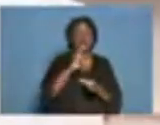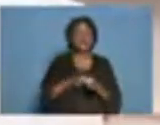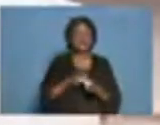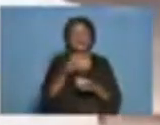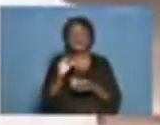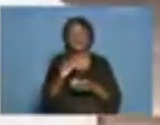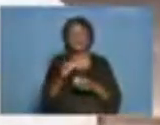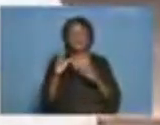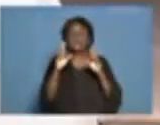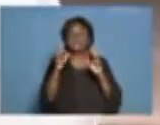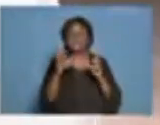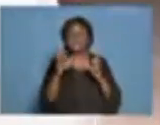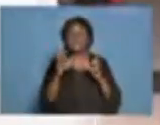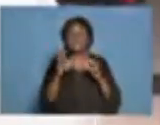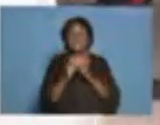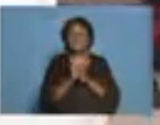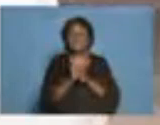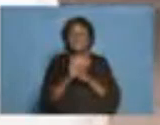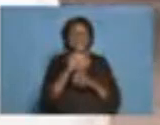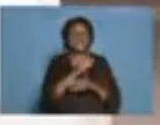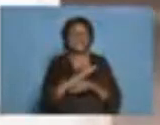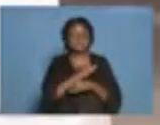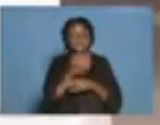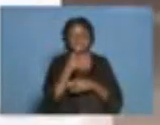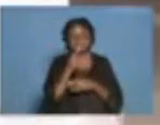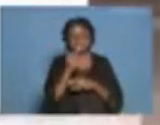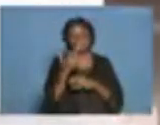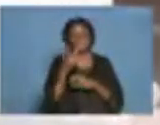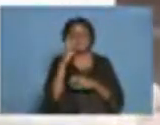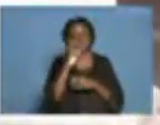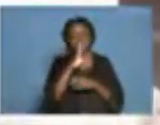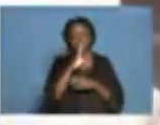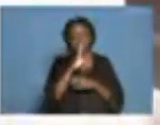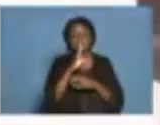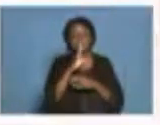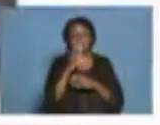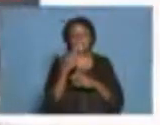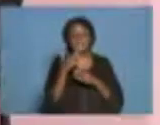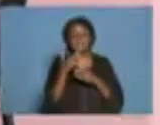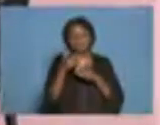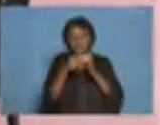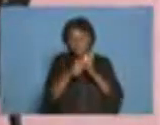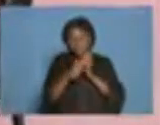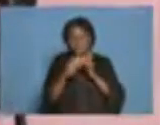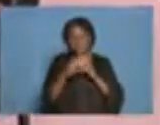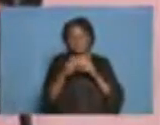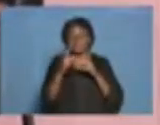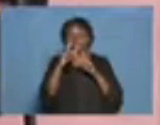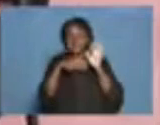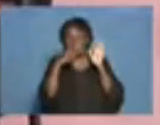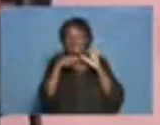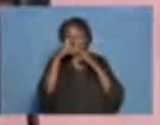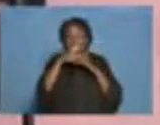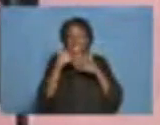she should have been aware months prior that she would be required to testify in person in light of her evidence against Gibson. Ducille's submissions